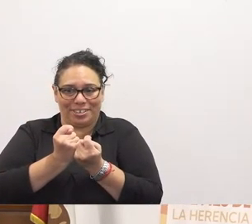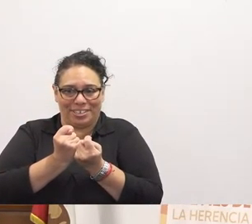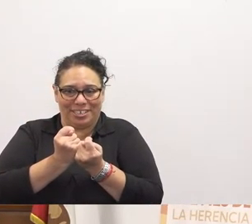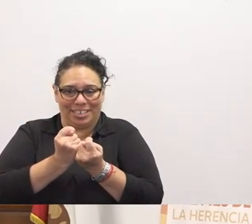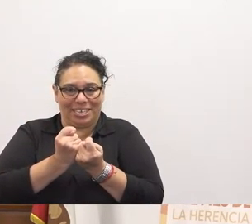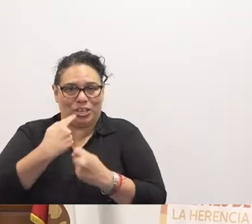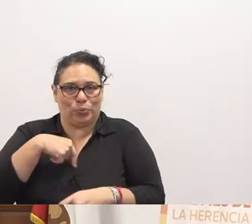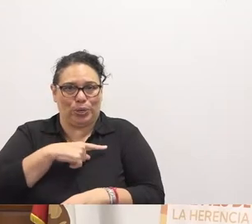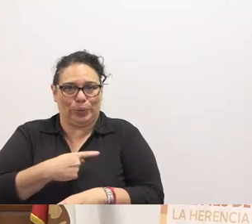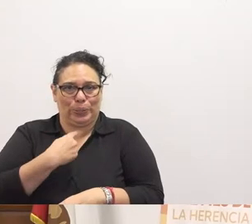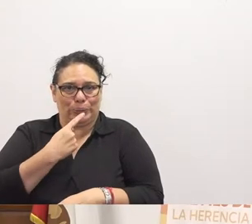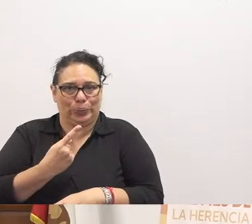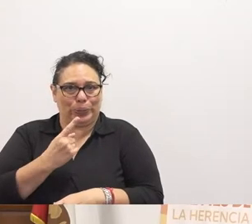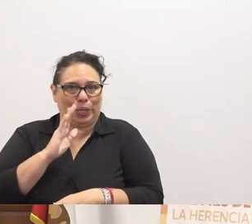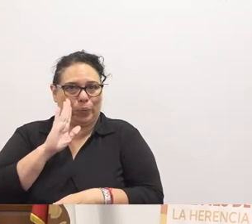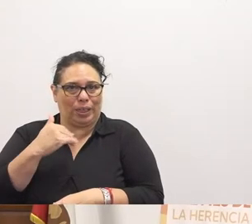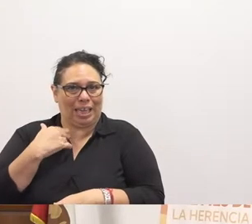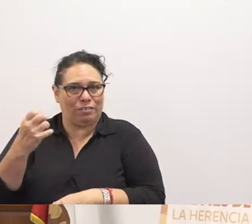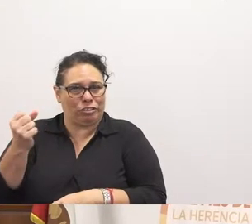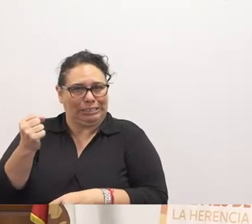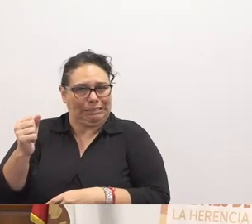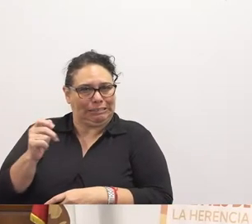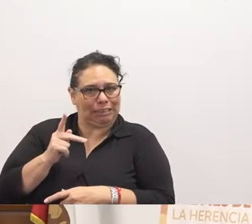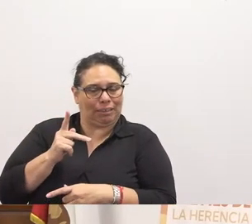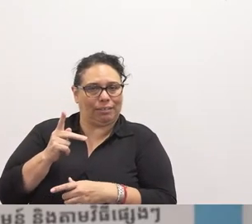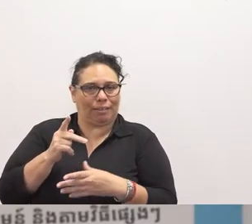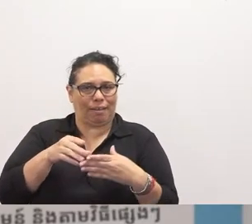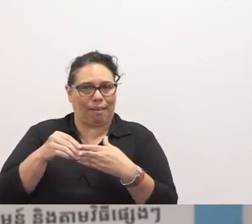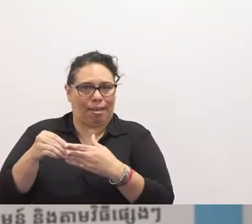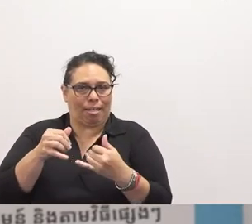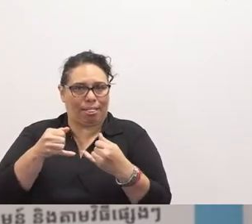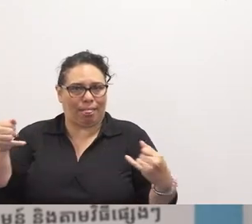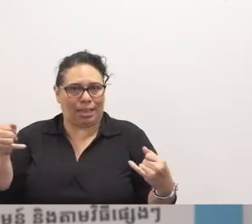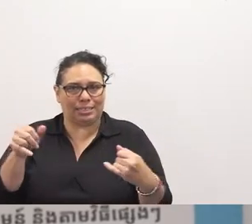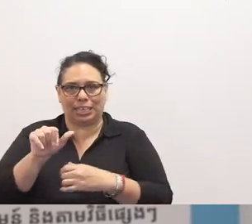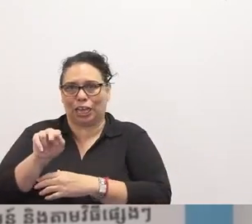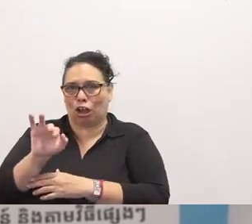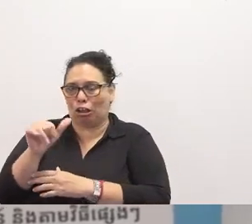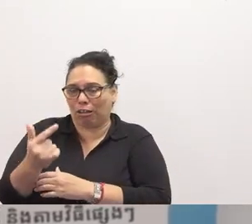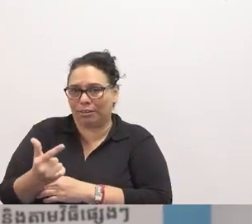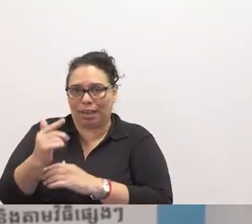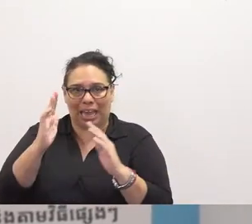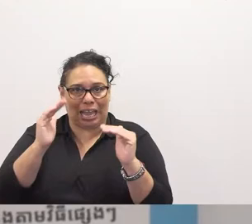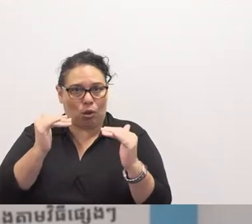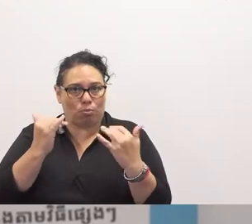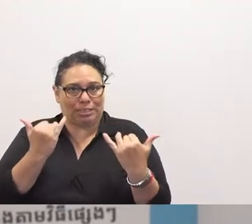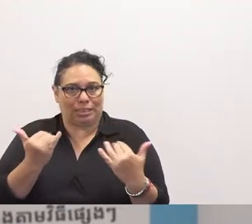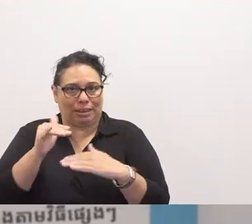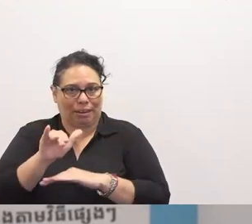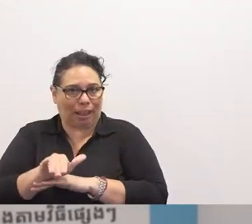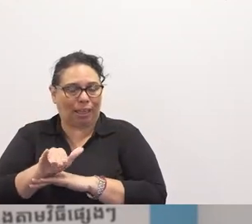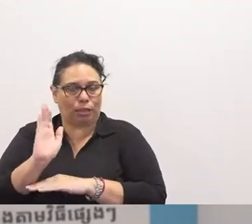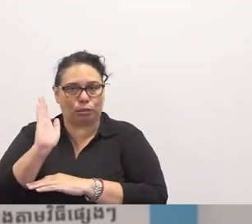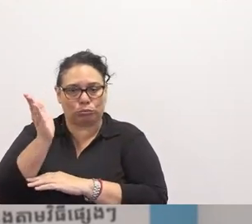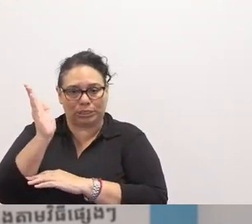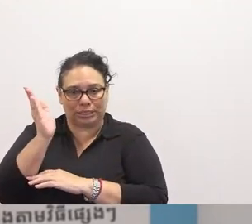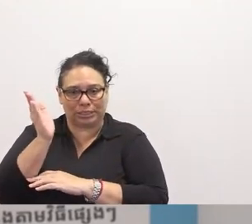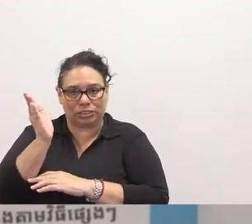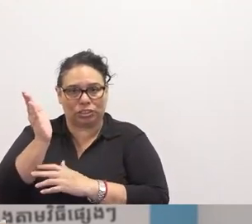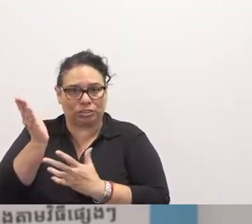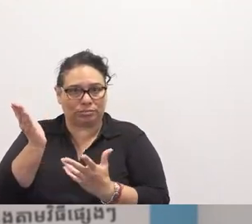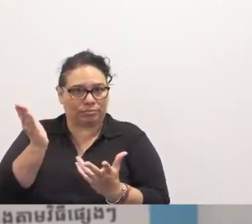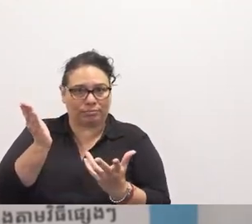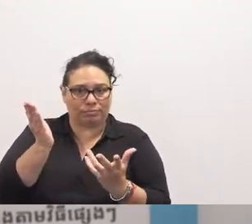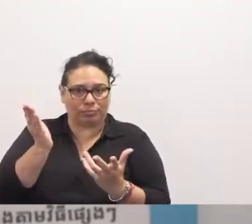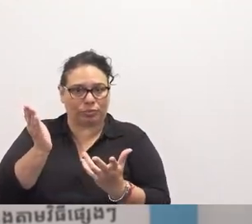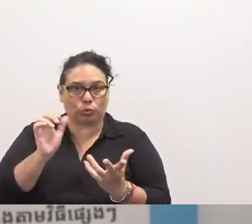we were told we would have those retention guidelines in August, and I hope that tonight's presentation,